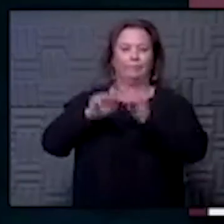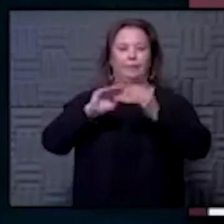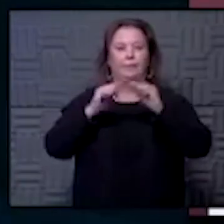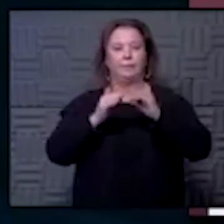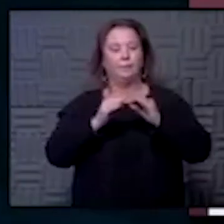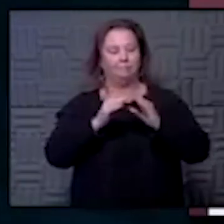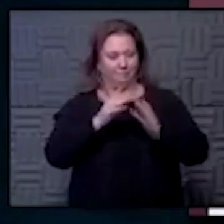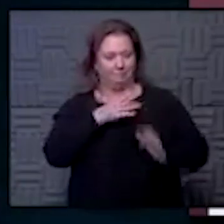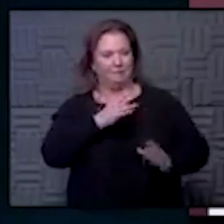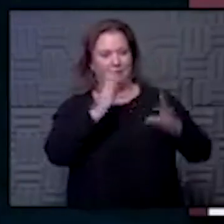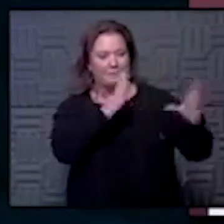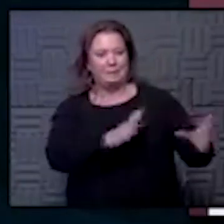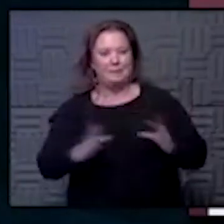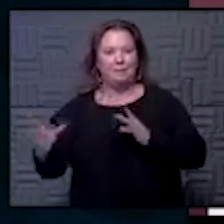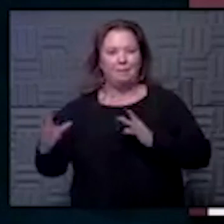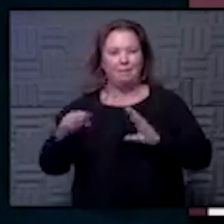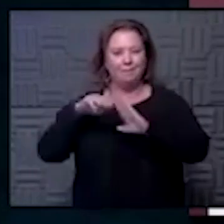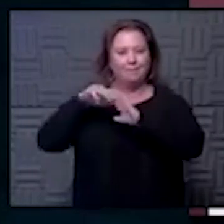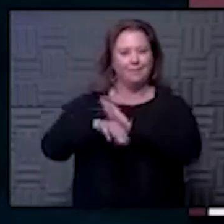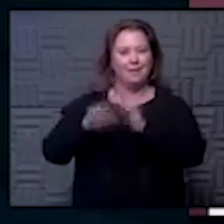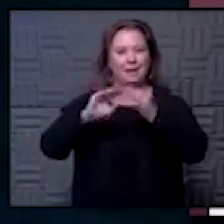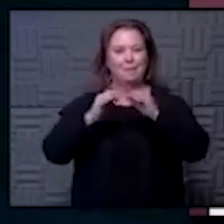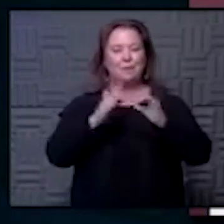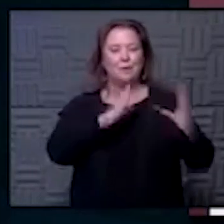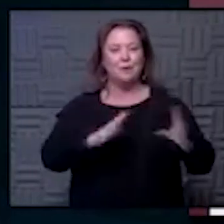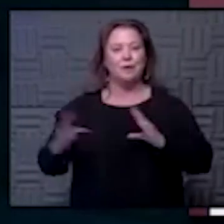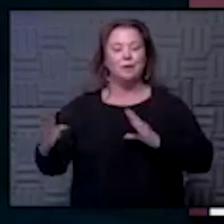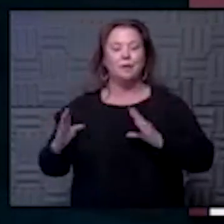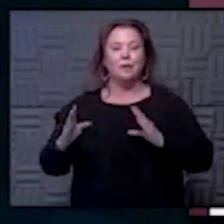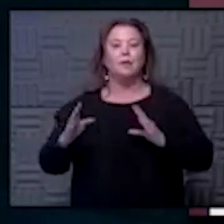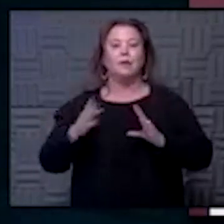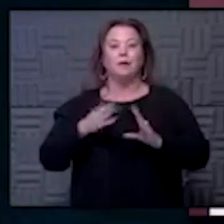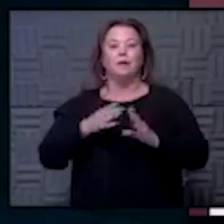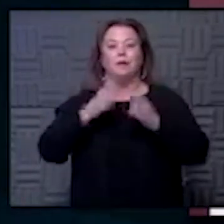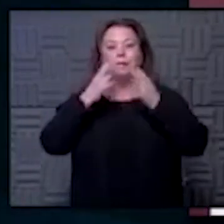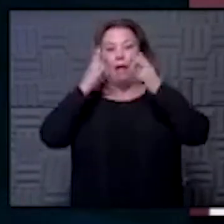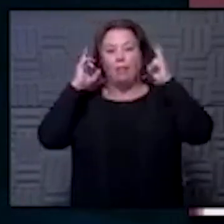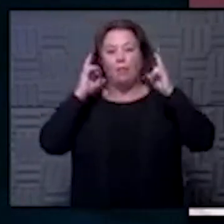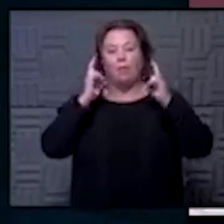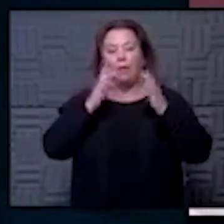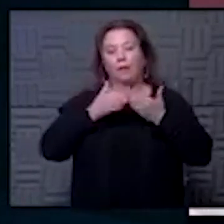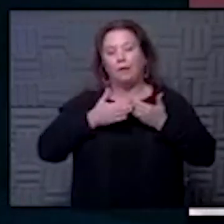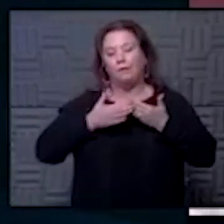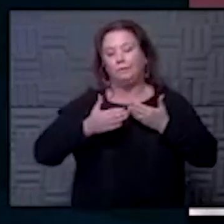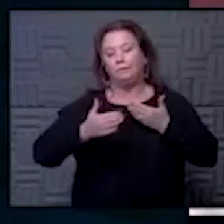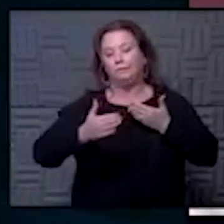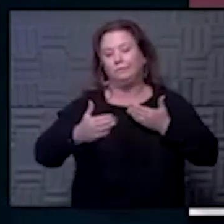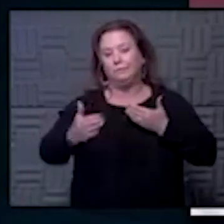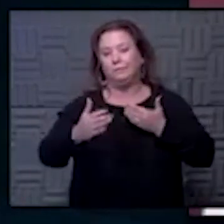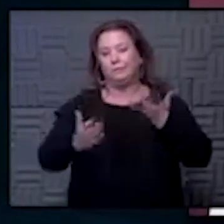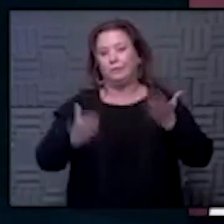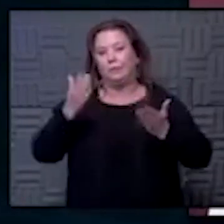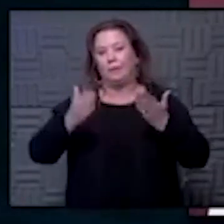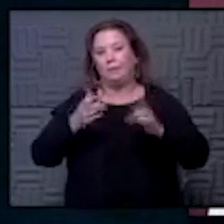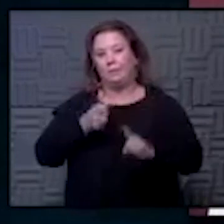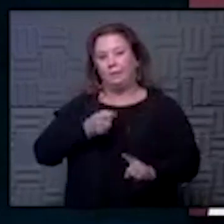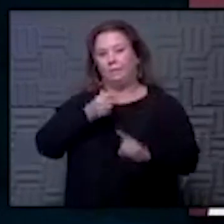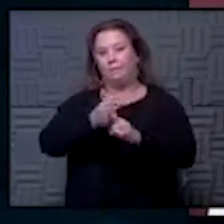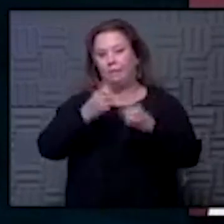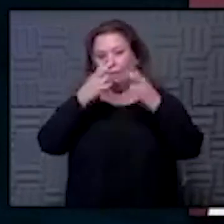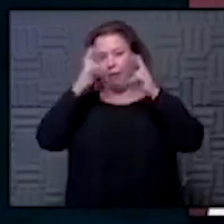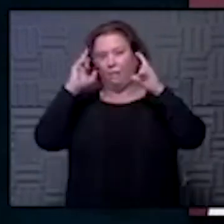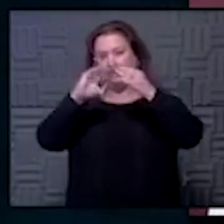like that plan. Here's what I'm hoping is that we're getting a little further from Halloween, so maybe that reverberation has stopped. And